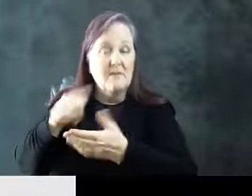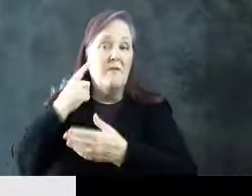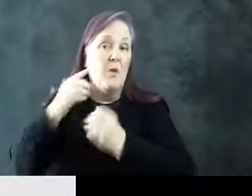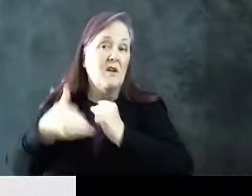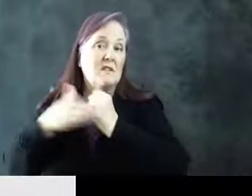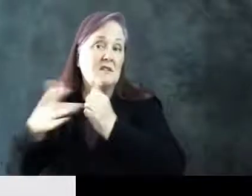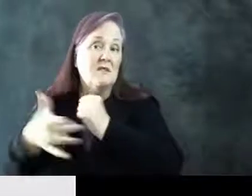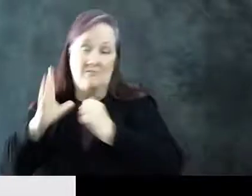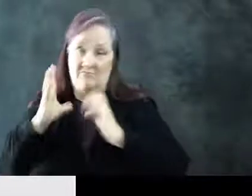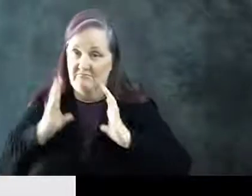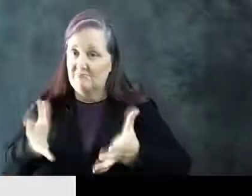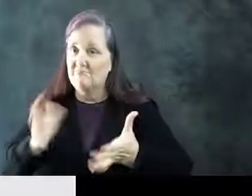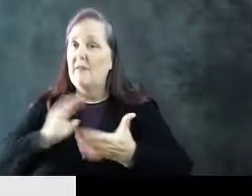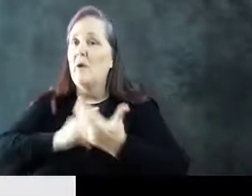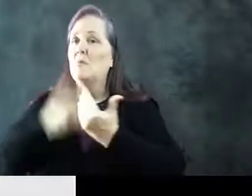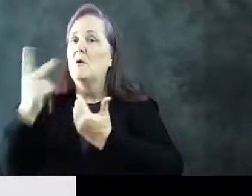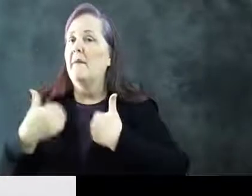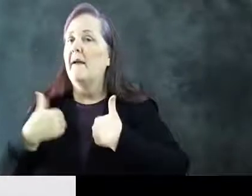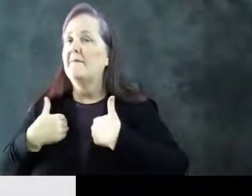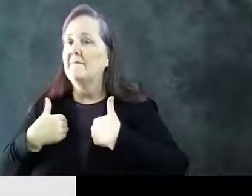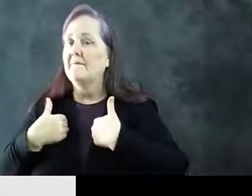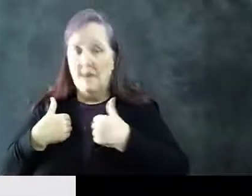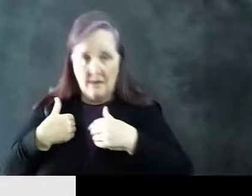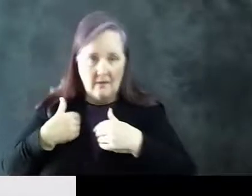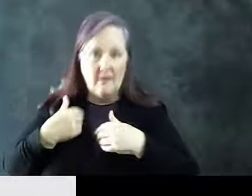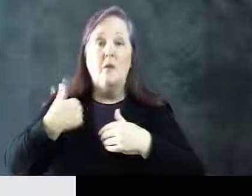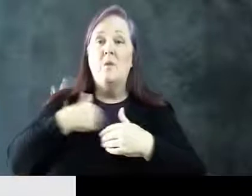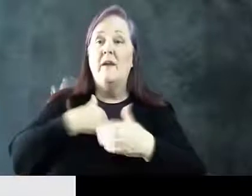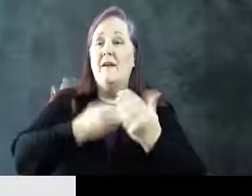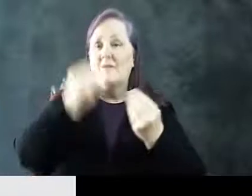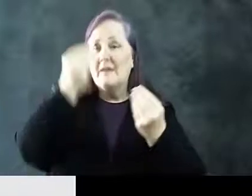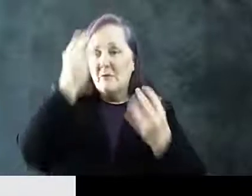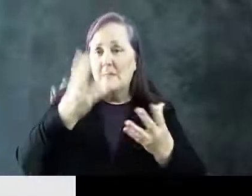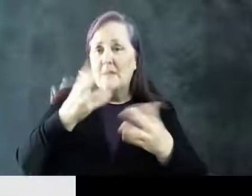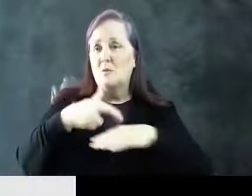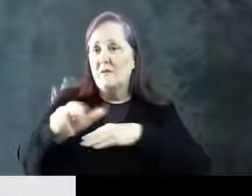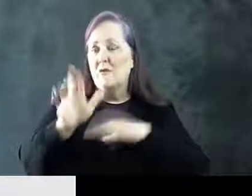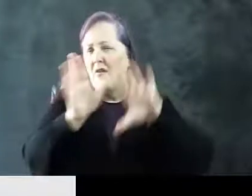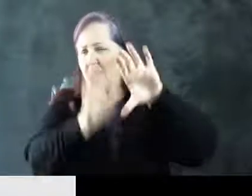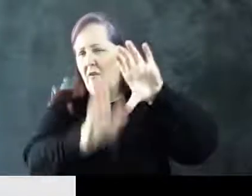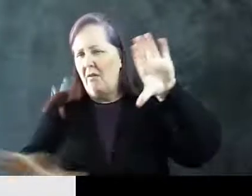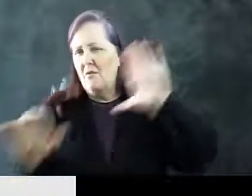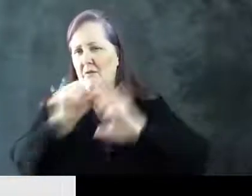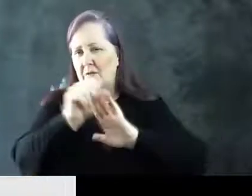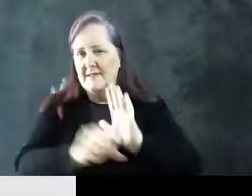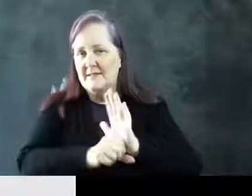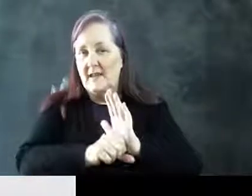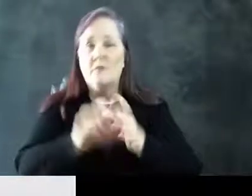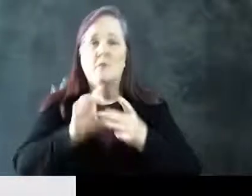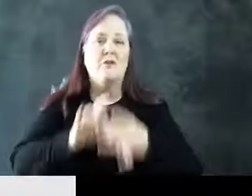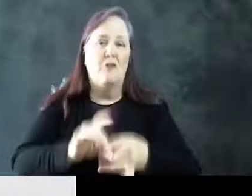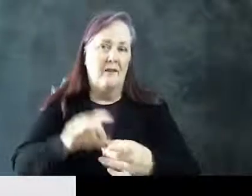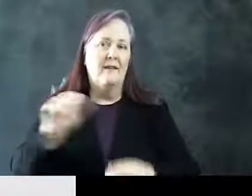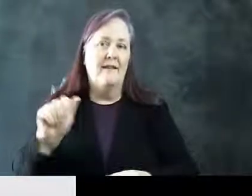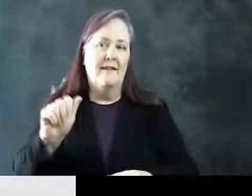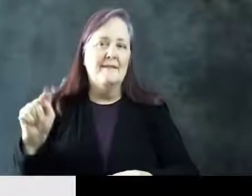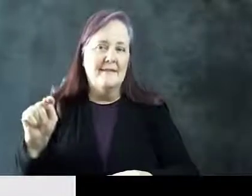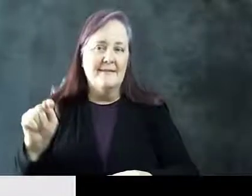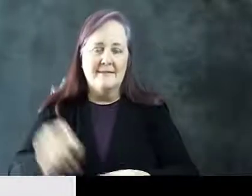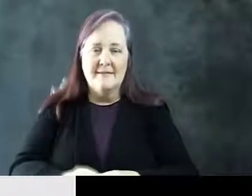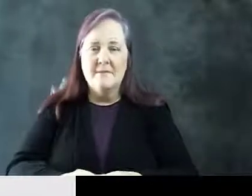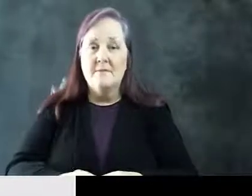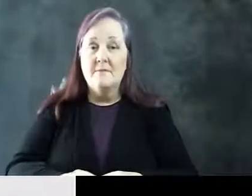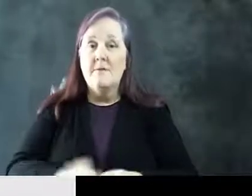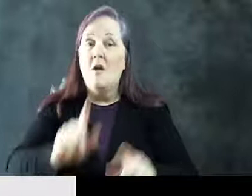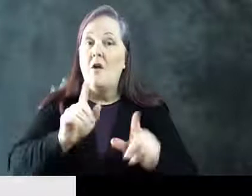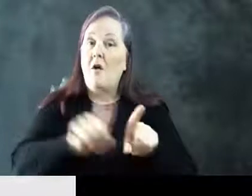program. We provide information and referral across the state in regards to assistive technology. We have a